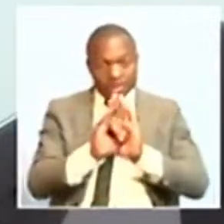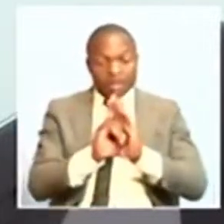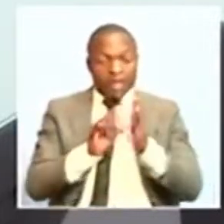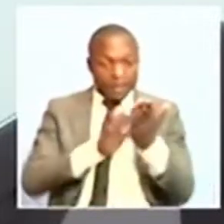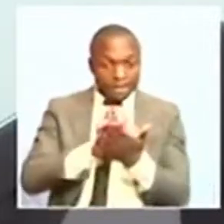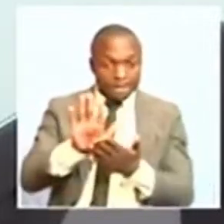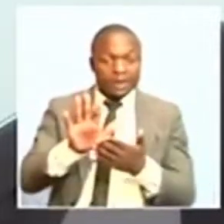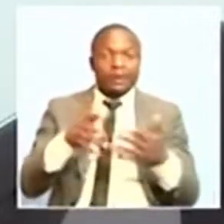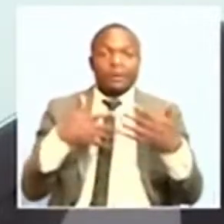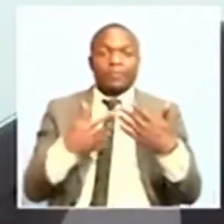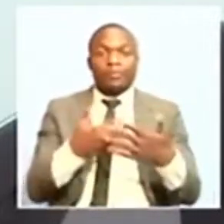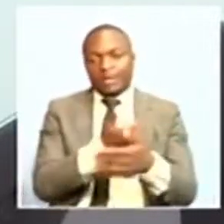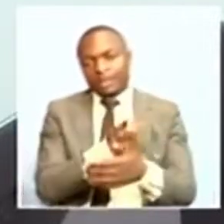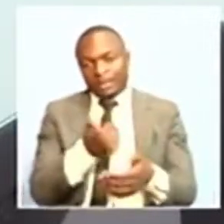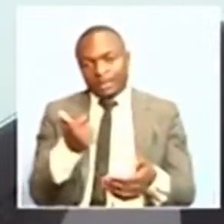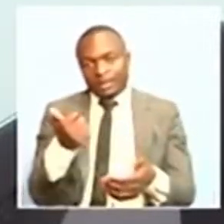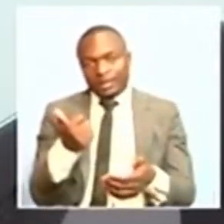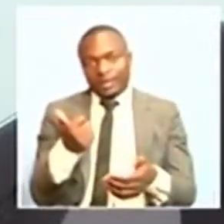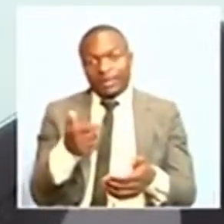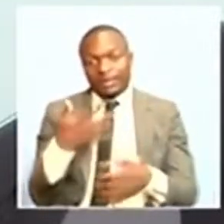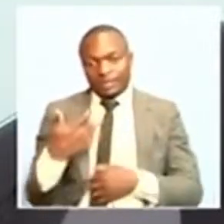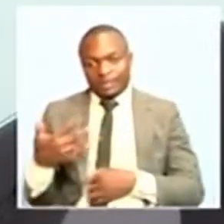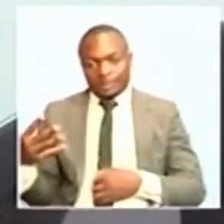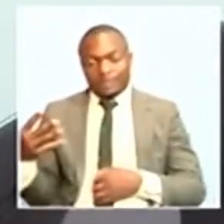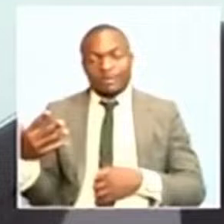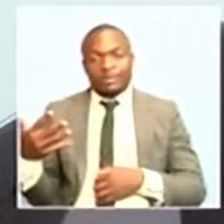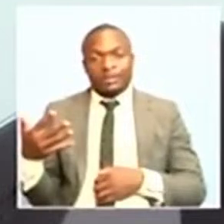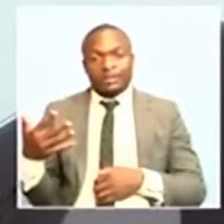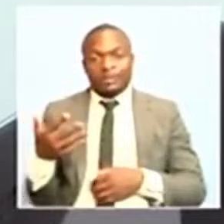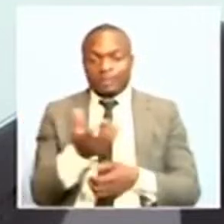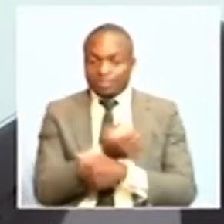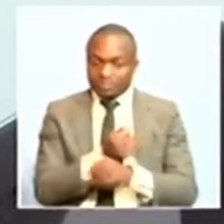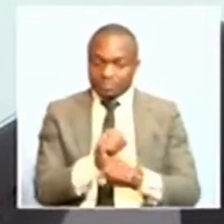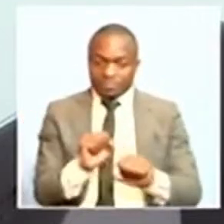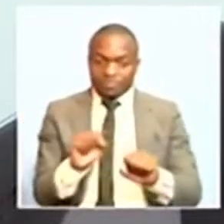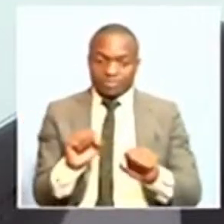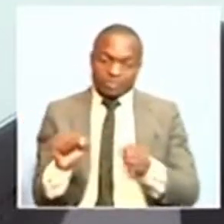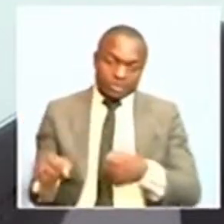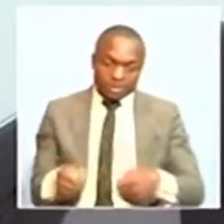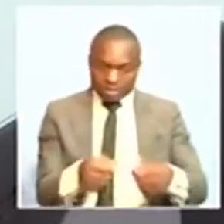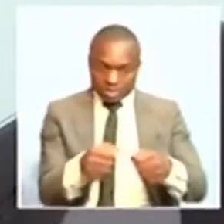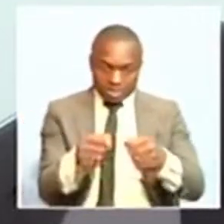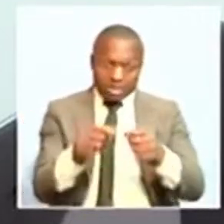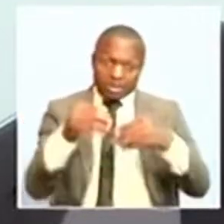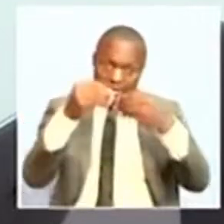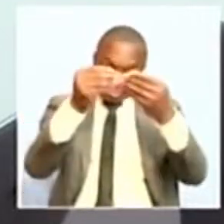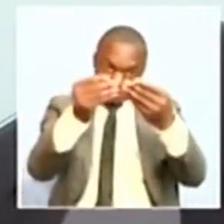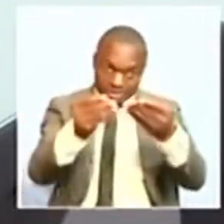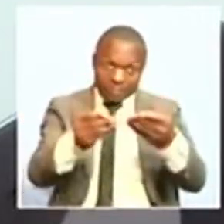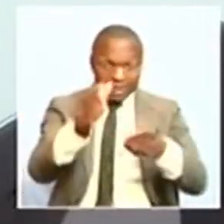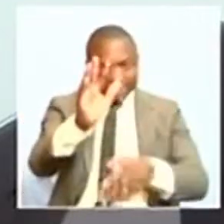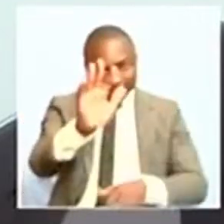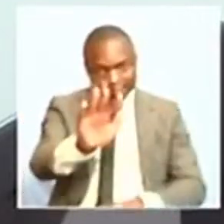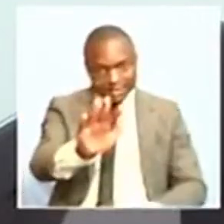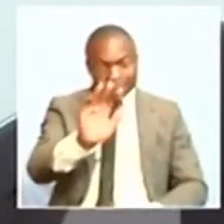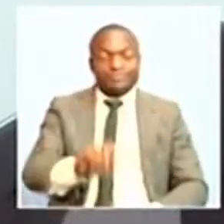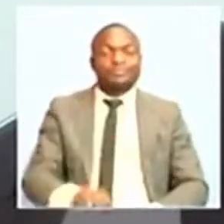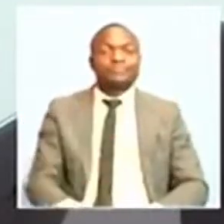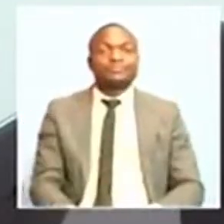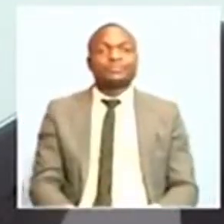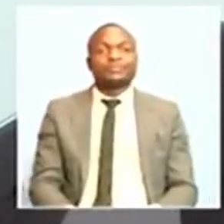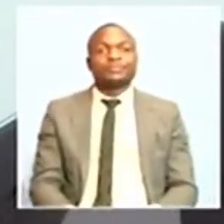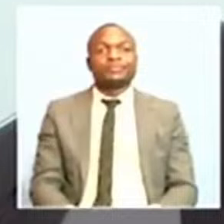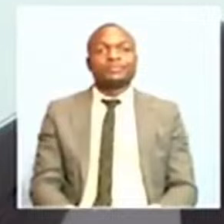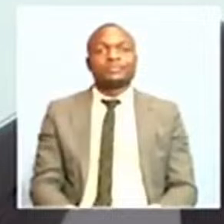well as other packaging materials for the harmonized systems code that has been given there, Honorable Chair.